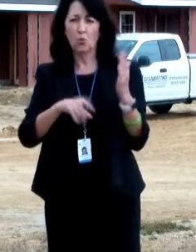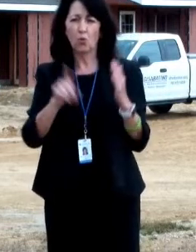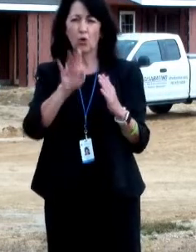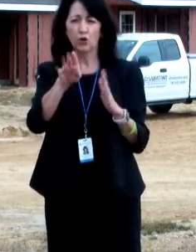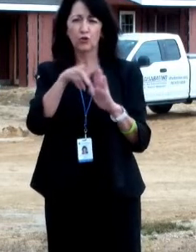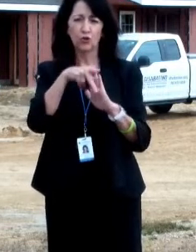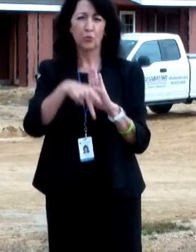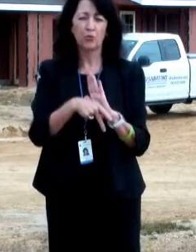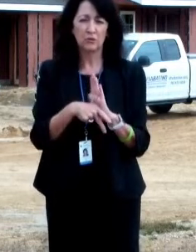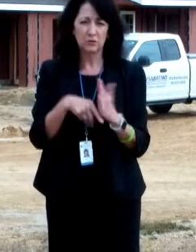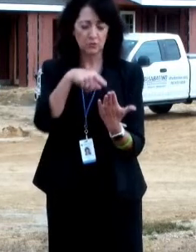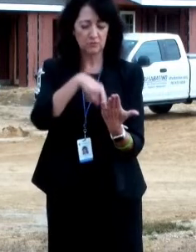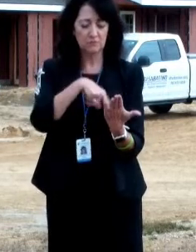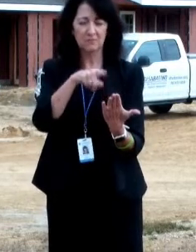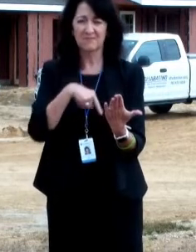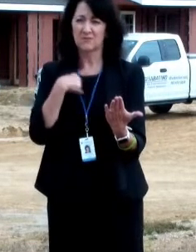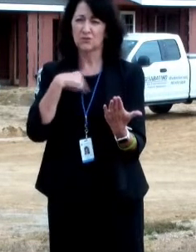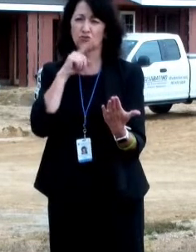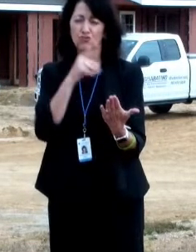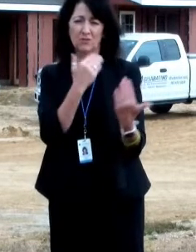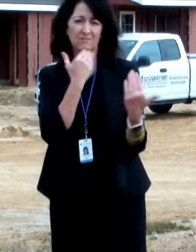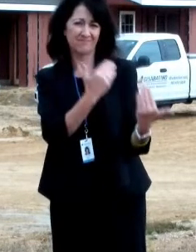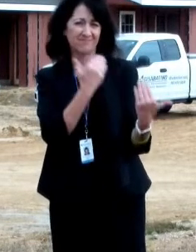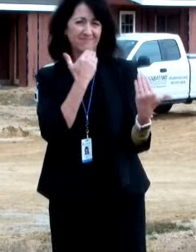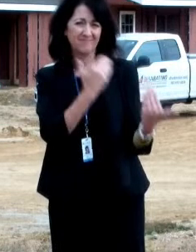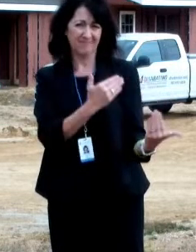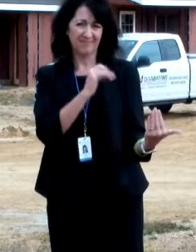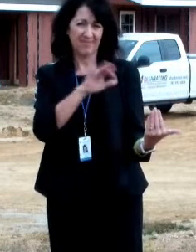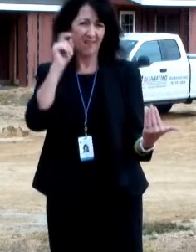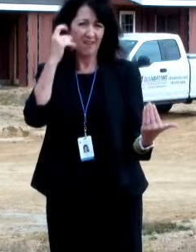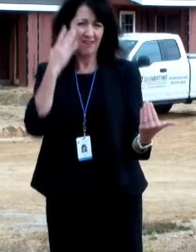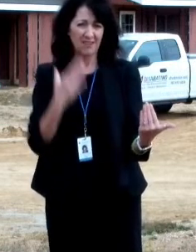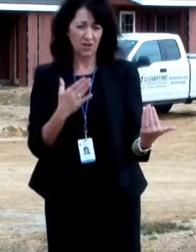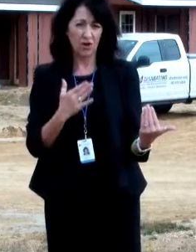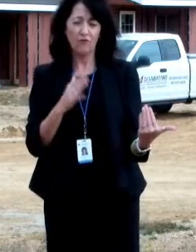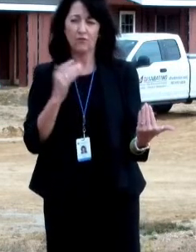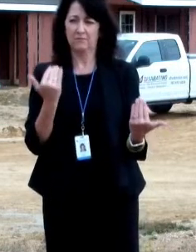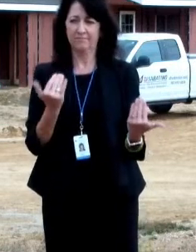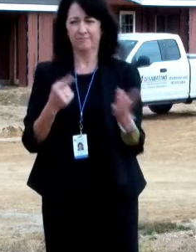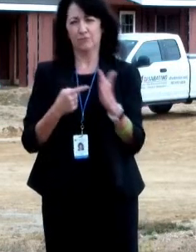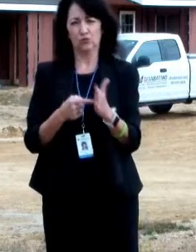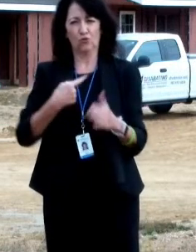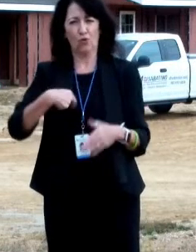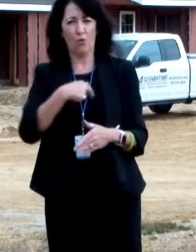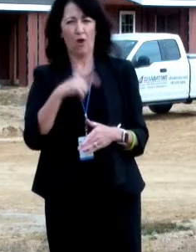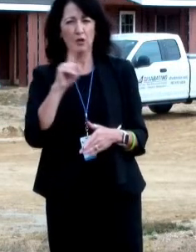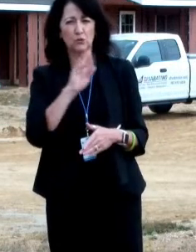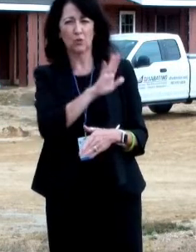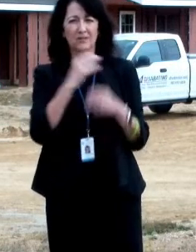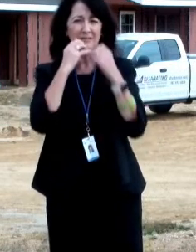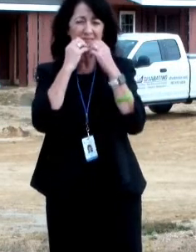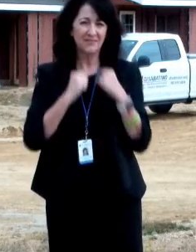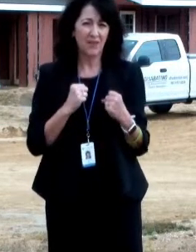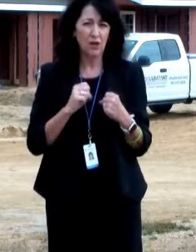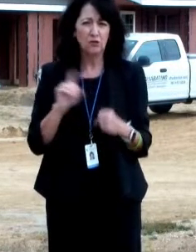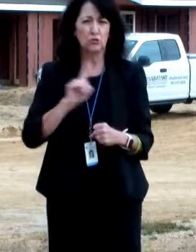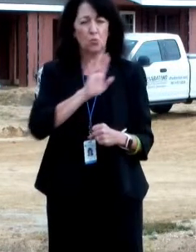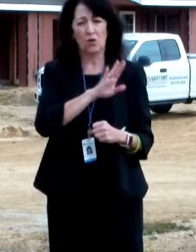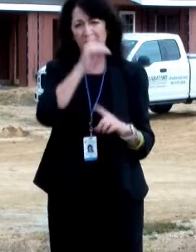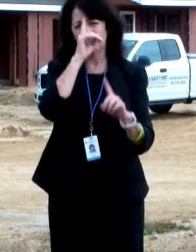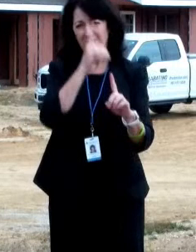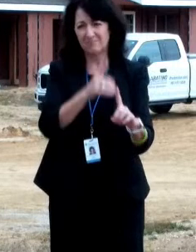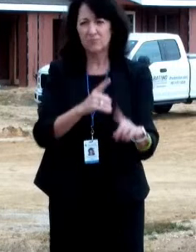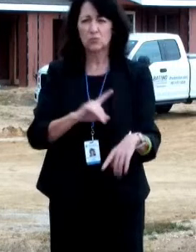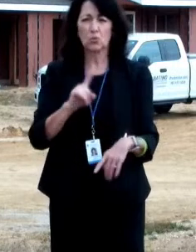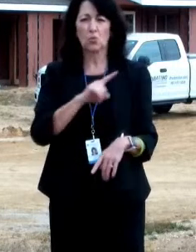governor for this major investment, because it shows where his values, his principles are on this specific project. For all the delegation members that have